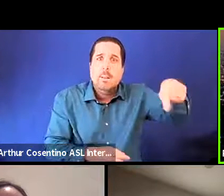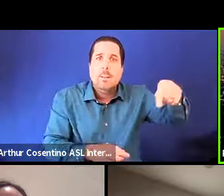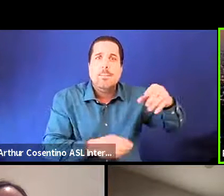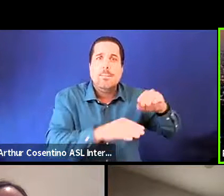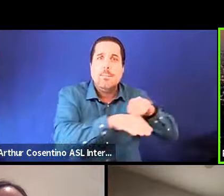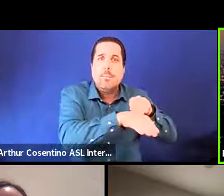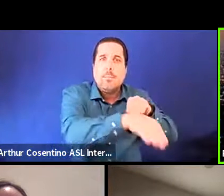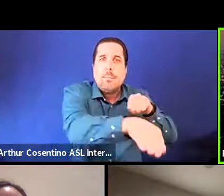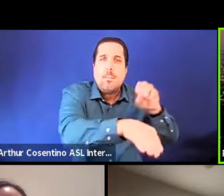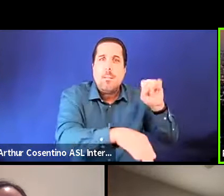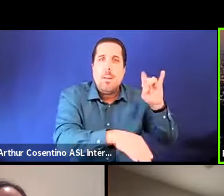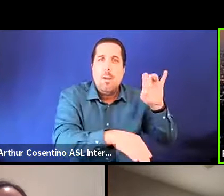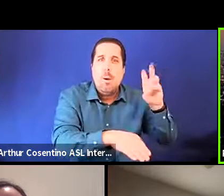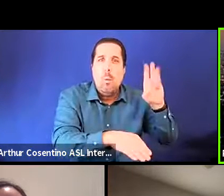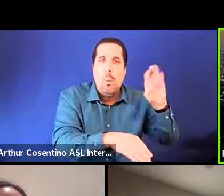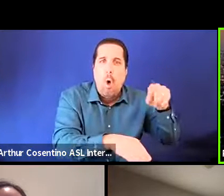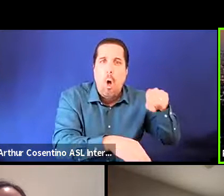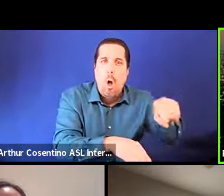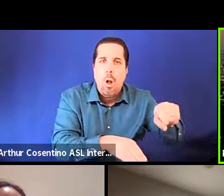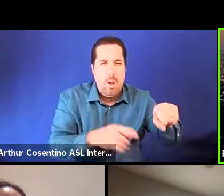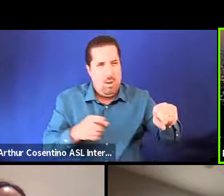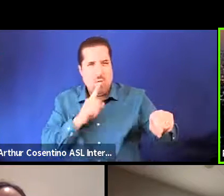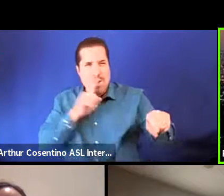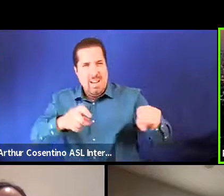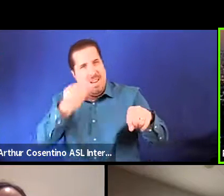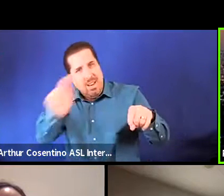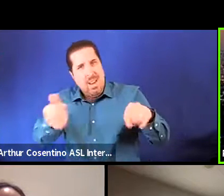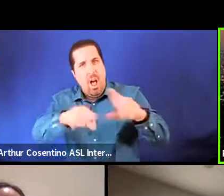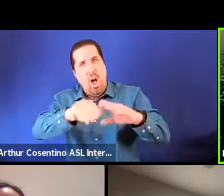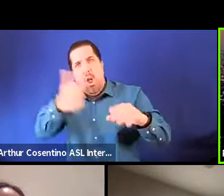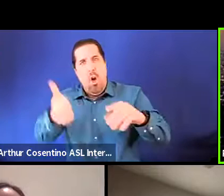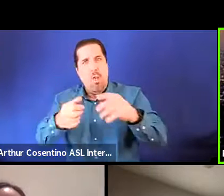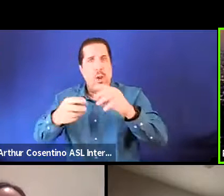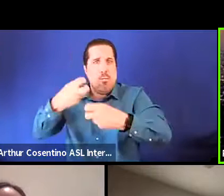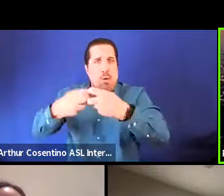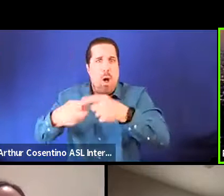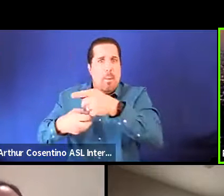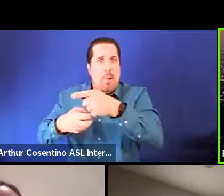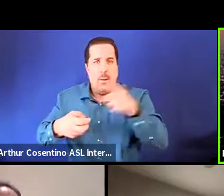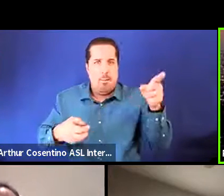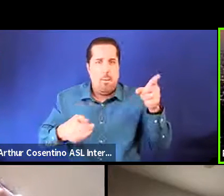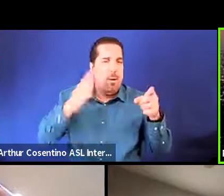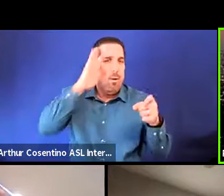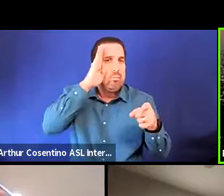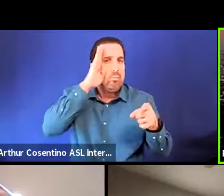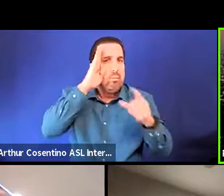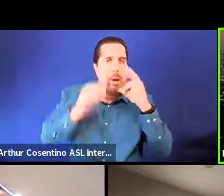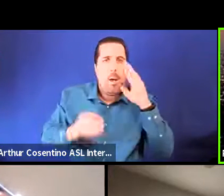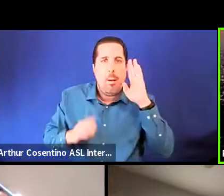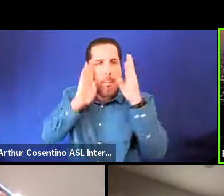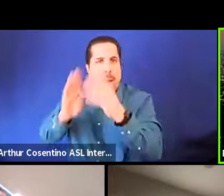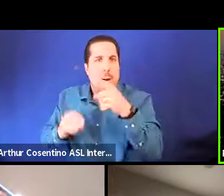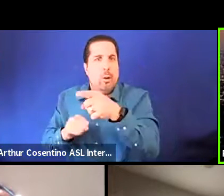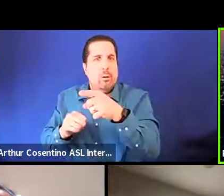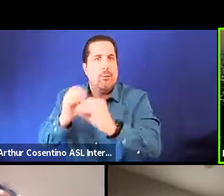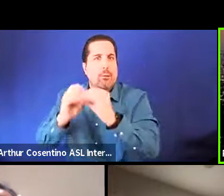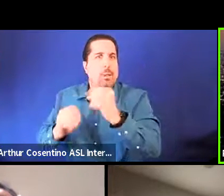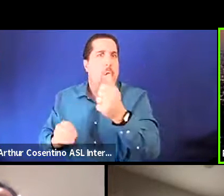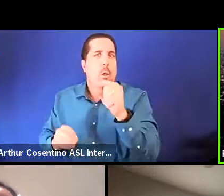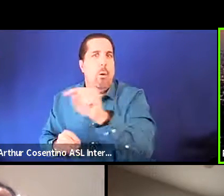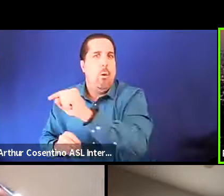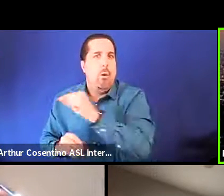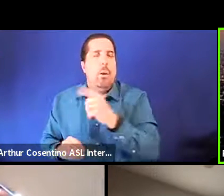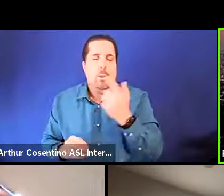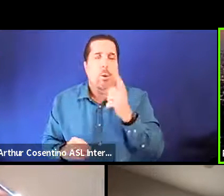in, those are like real tangible things that you can bring to those spaces. But in terms of, as far as the kind of